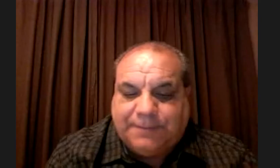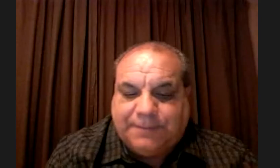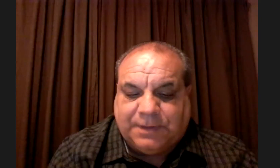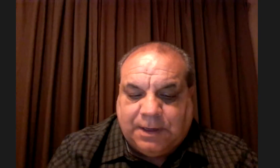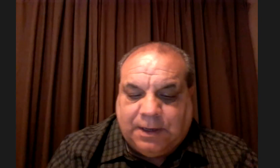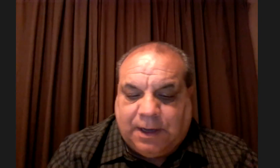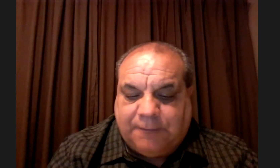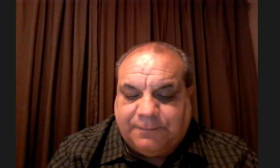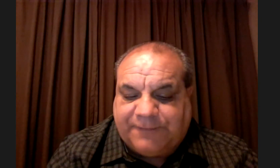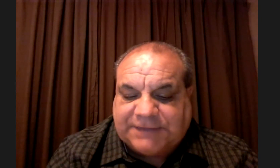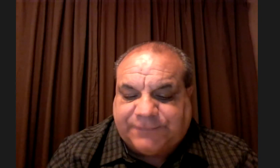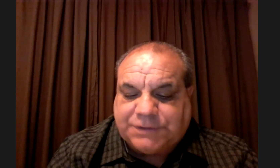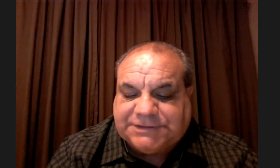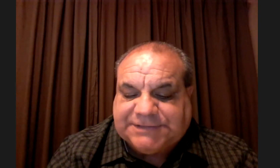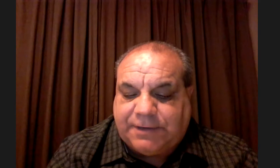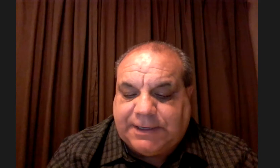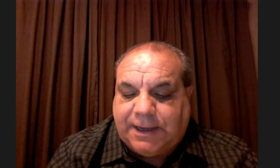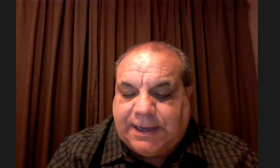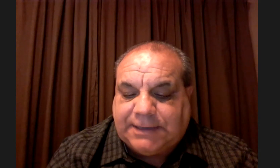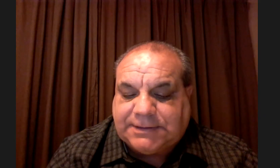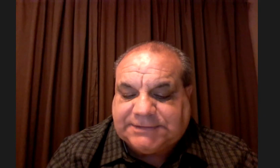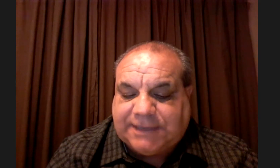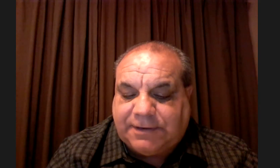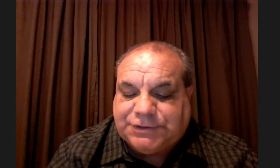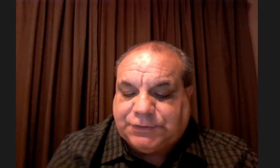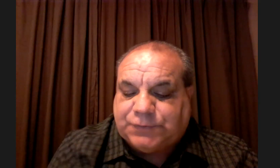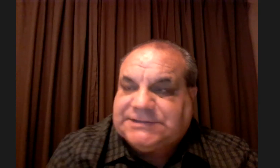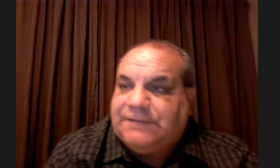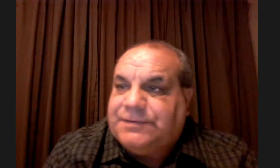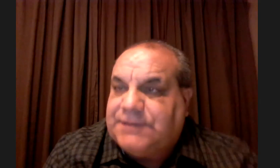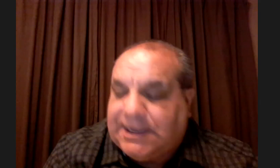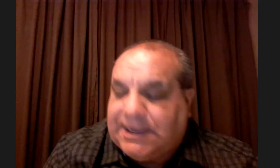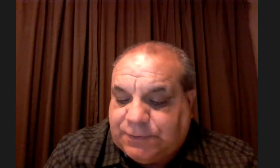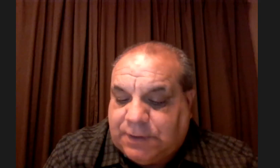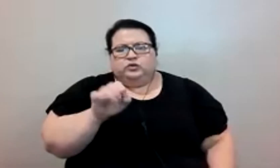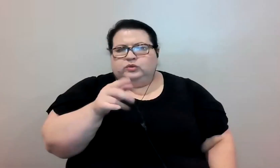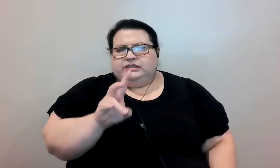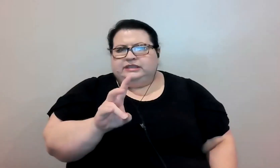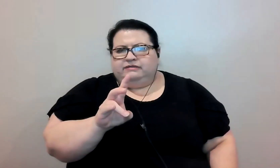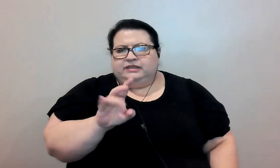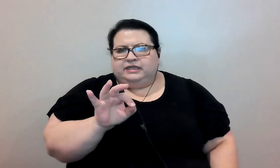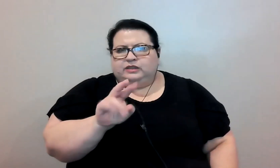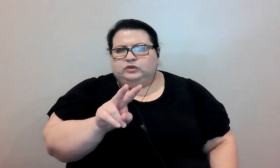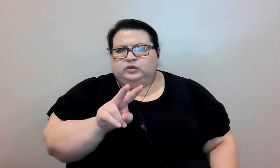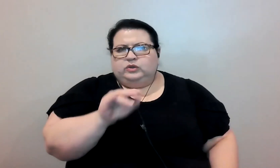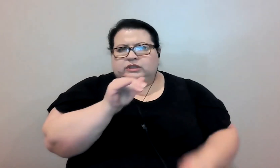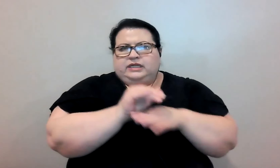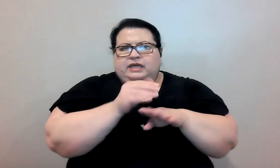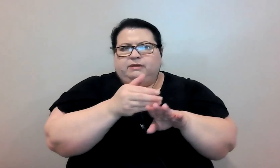bet. Fast forward to Saturday night, Saturday, June 27th, 92, the night before the